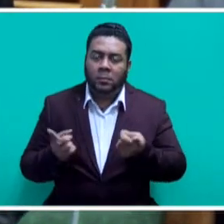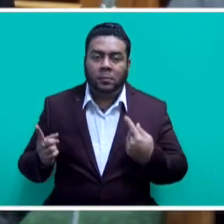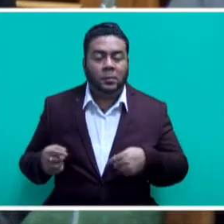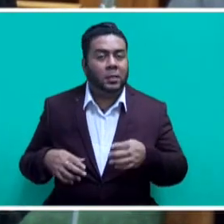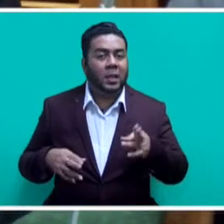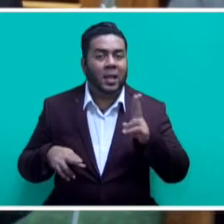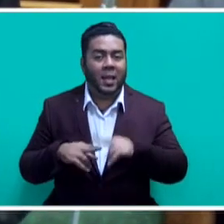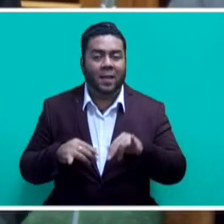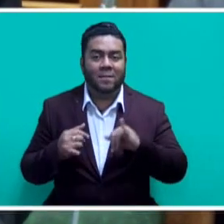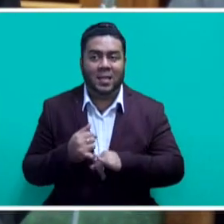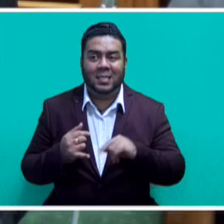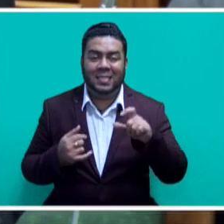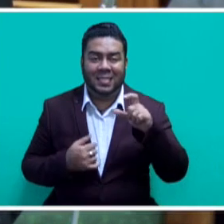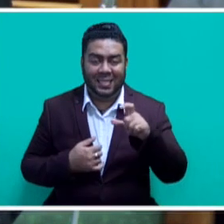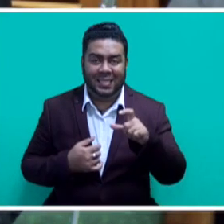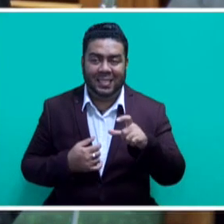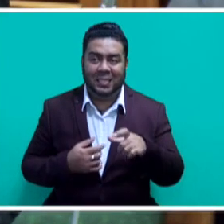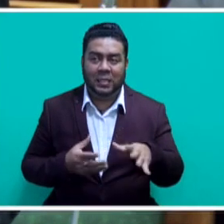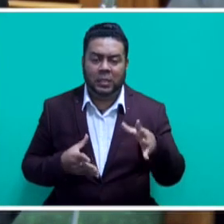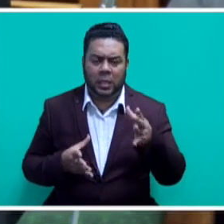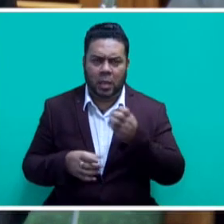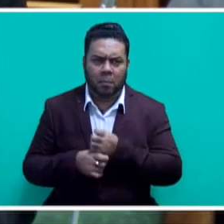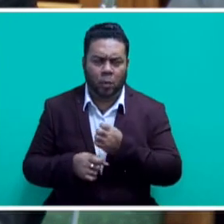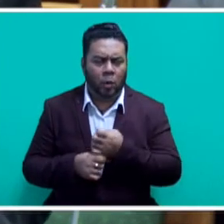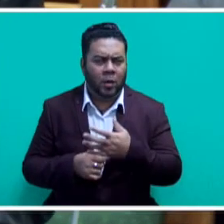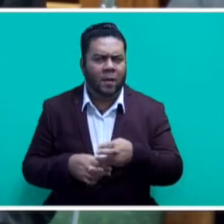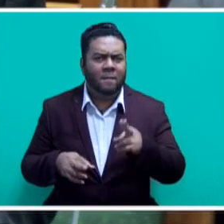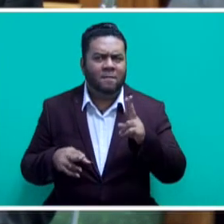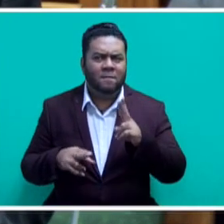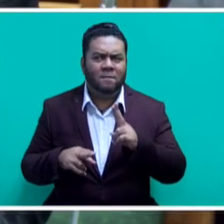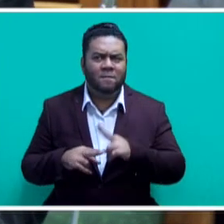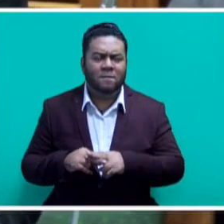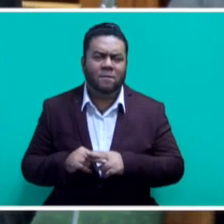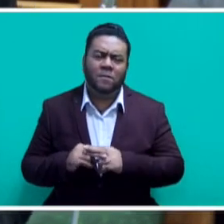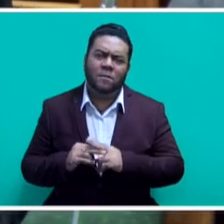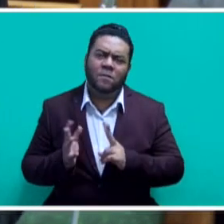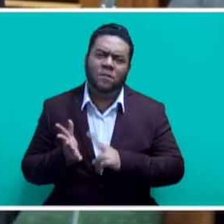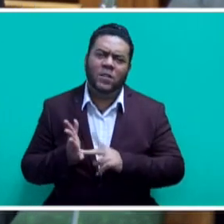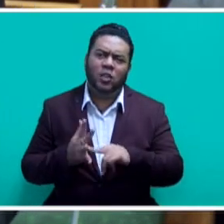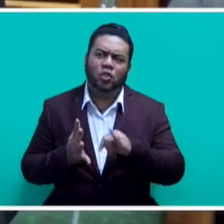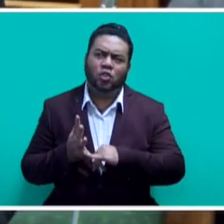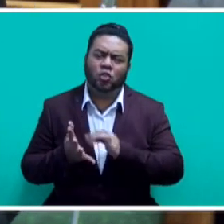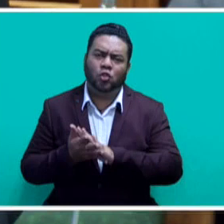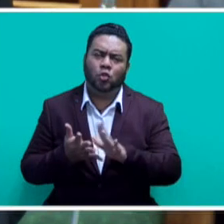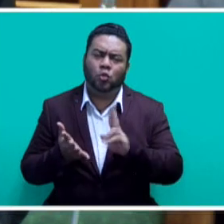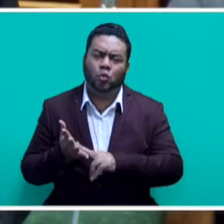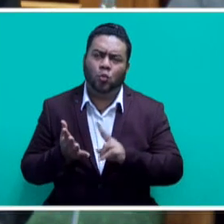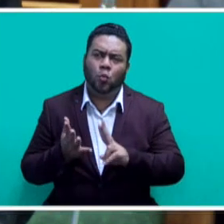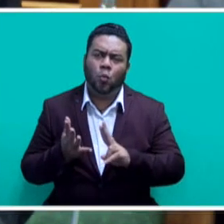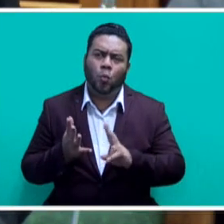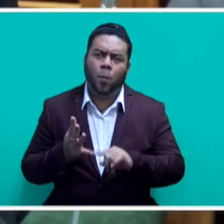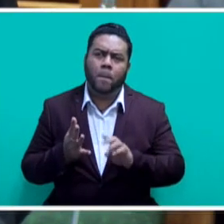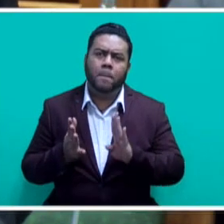FSC employed Vishnu Mohan as the chairman, who was residing in Toronto. He was, by